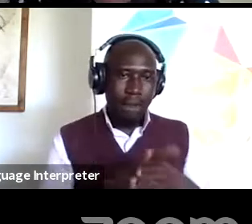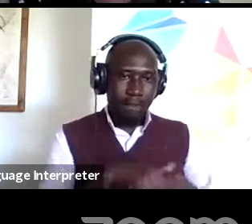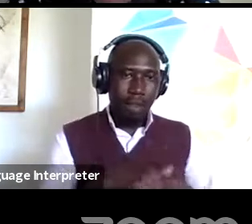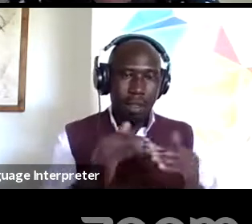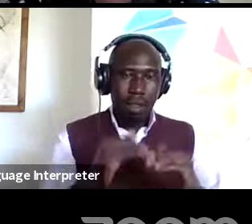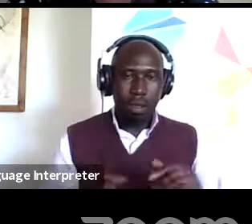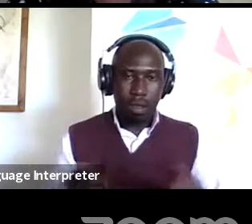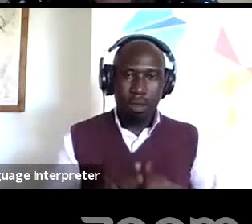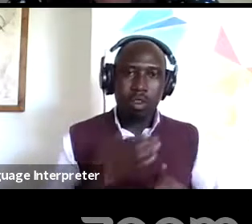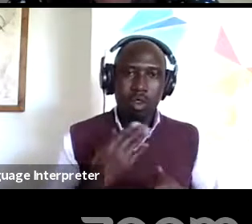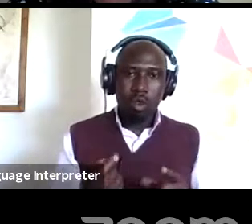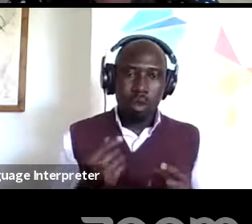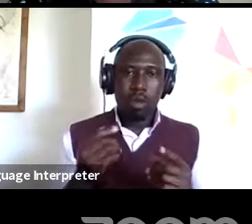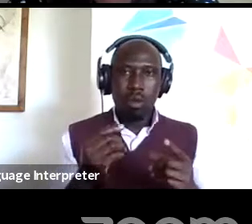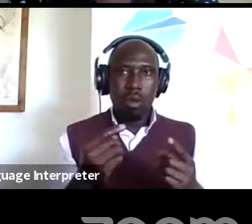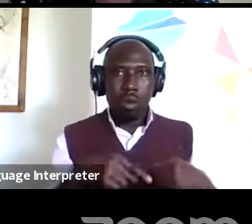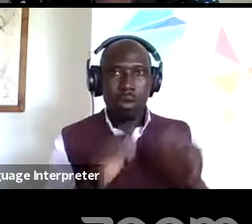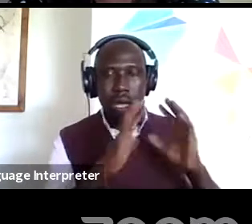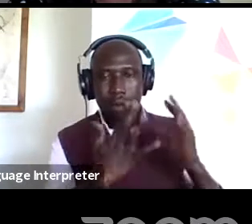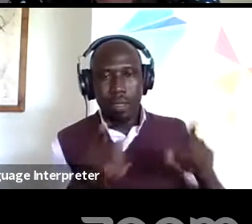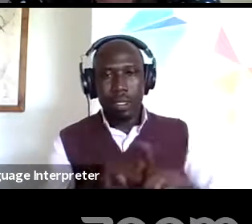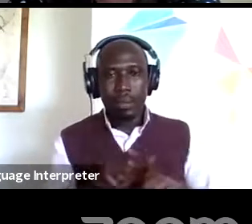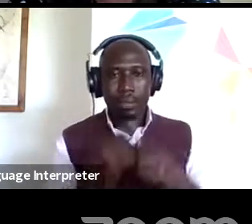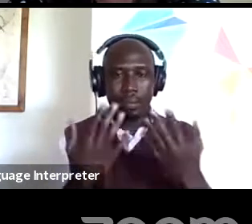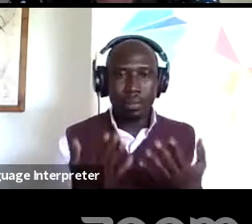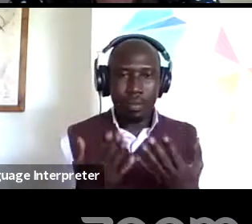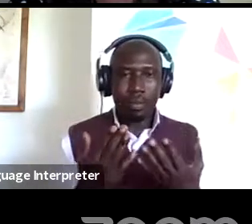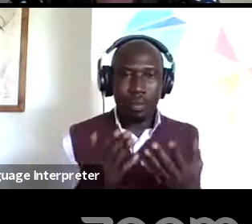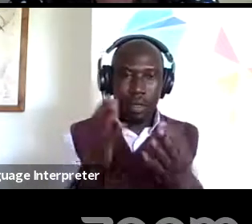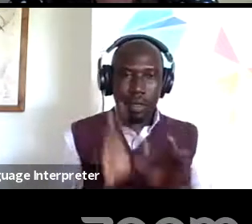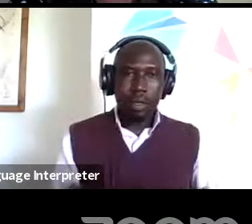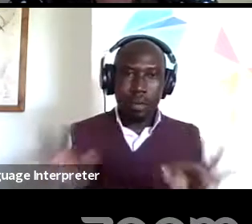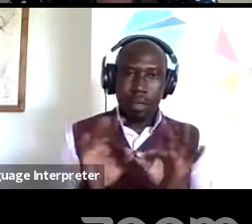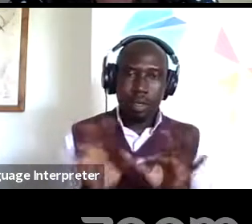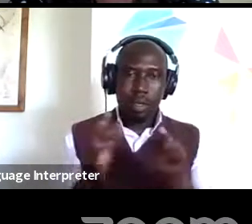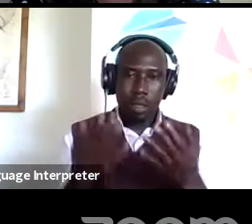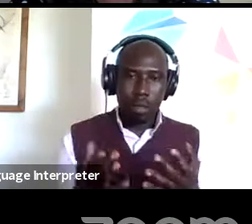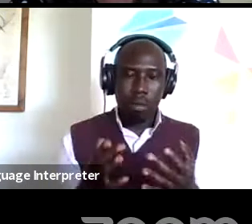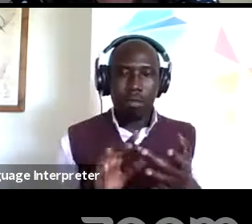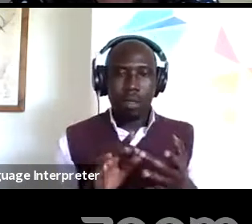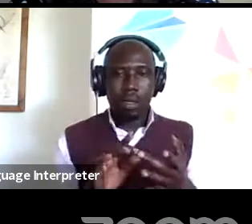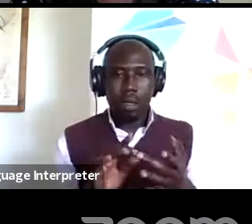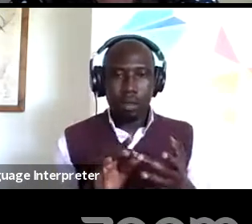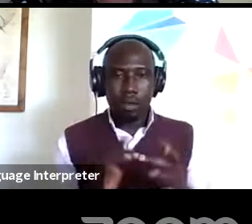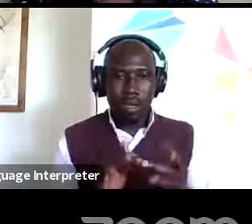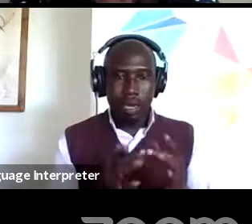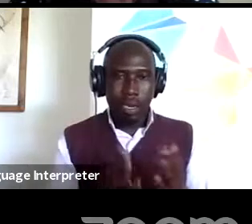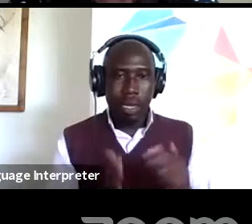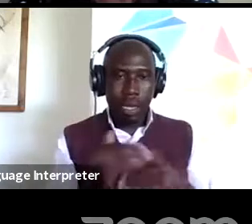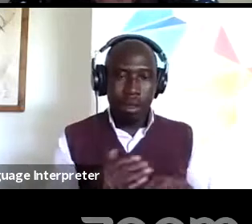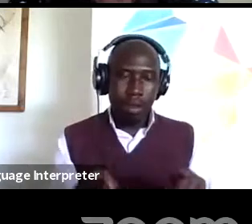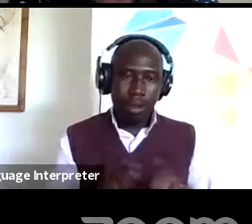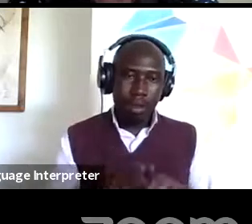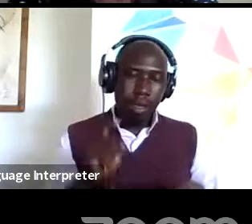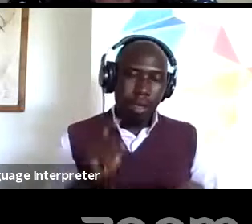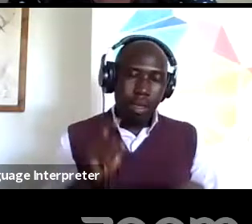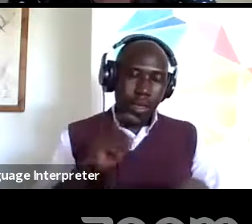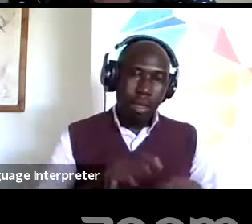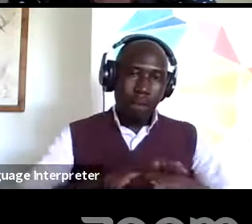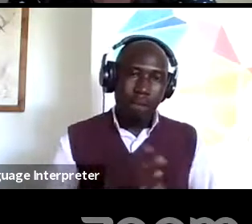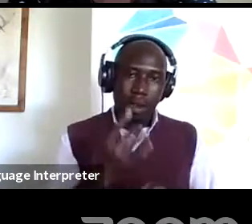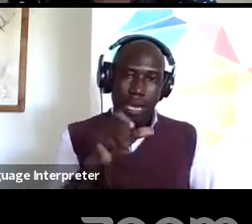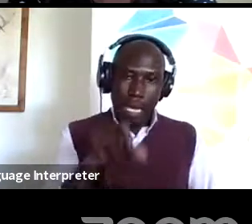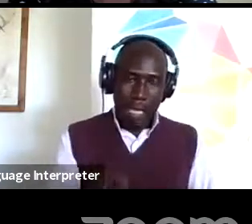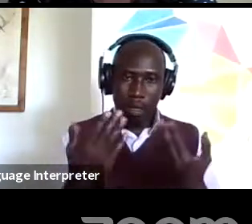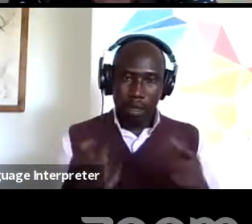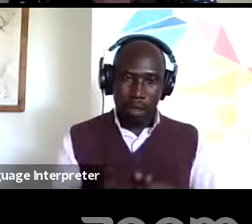what I also want us to appreciate is the importance of internet access, particularly during the COVID-19 pandemic.